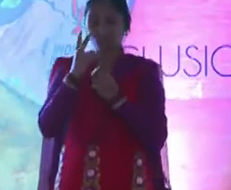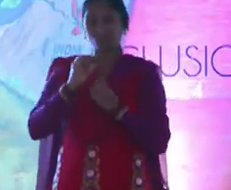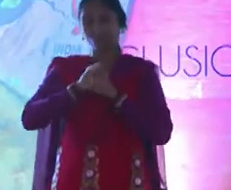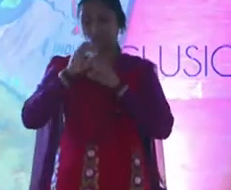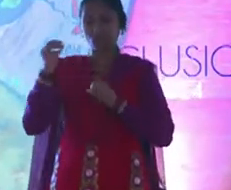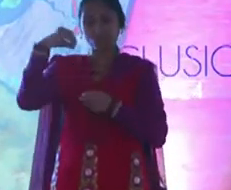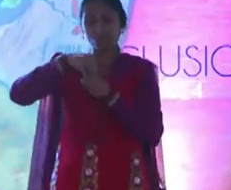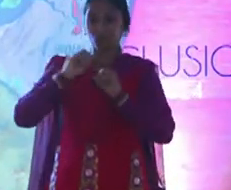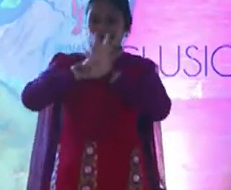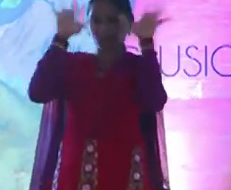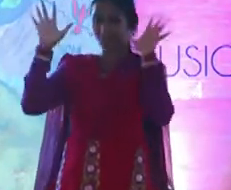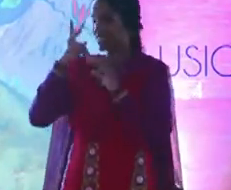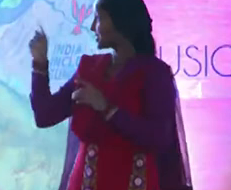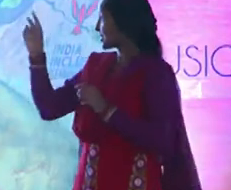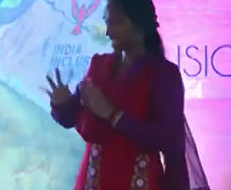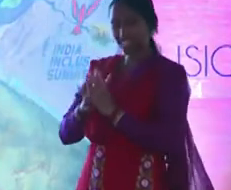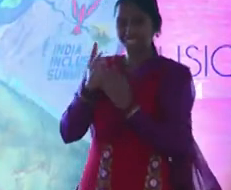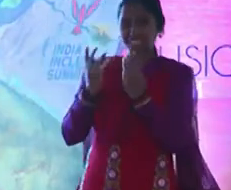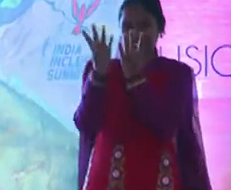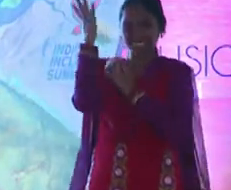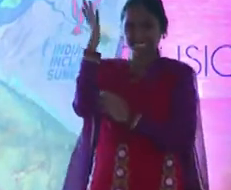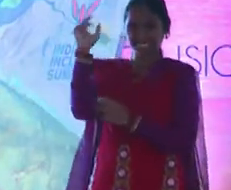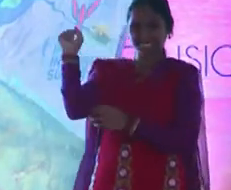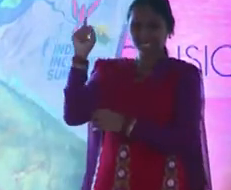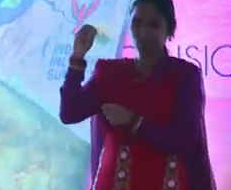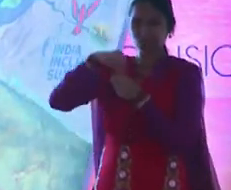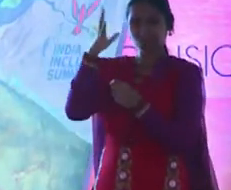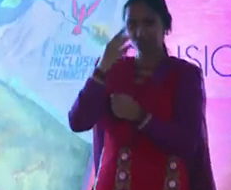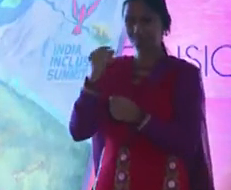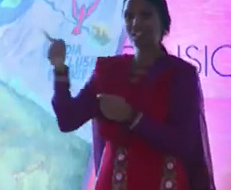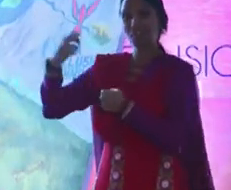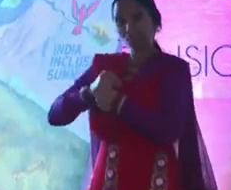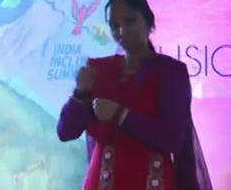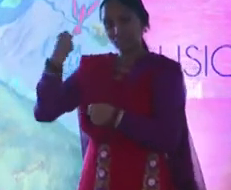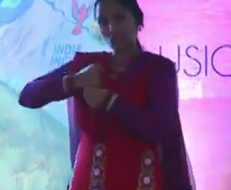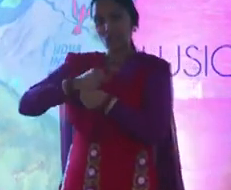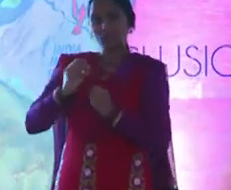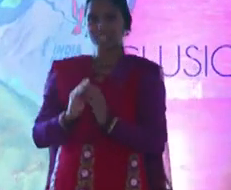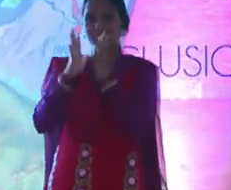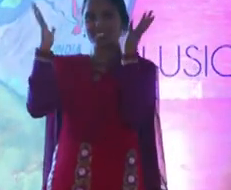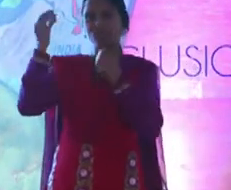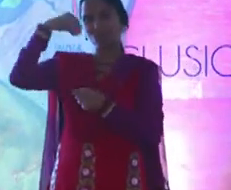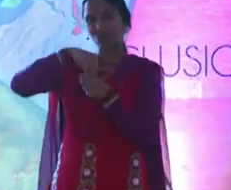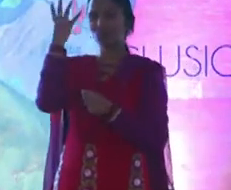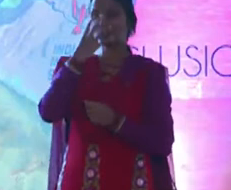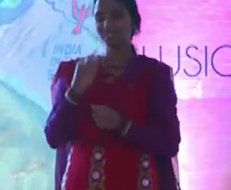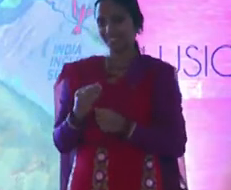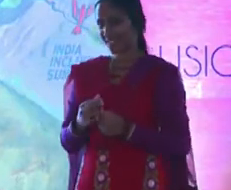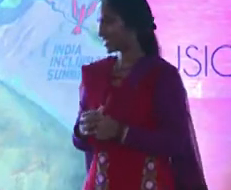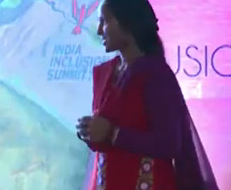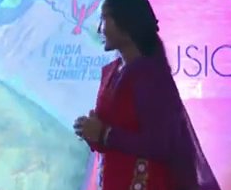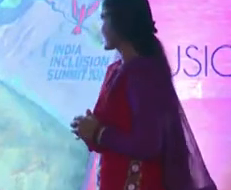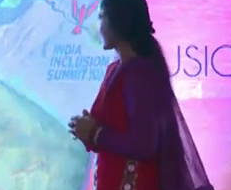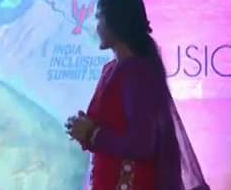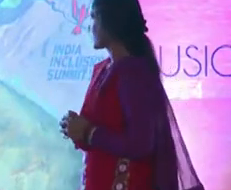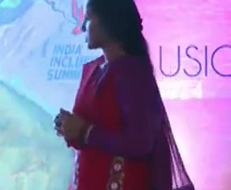tree beautiful as yours. And this is the logo of the department. What a coincidence that the logo of the department